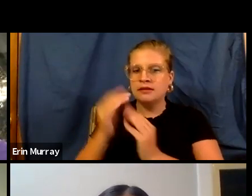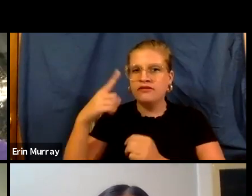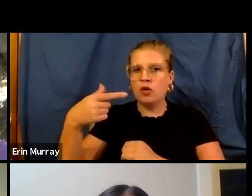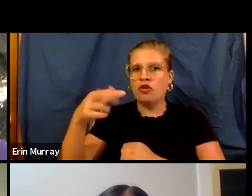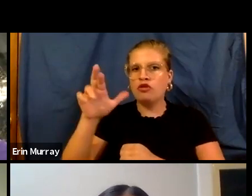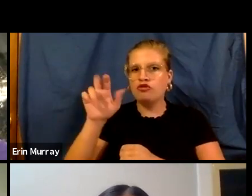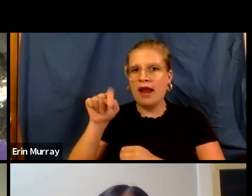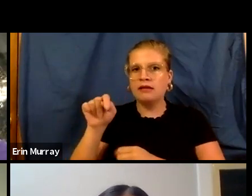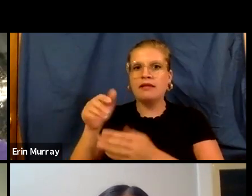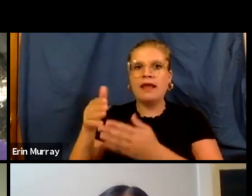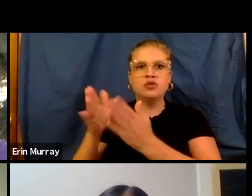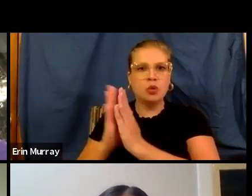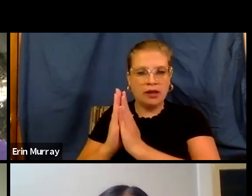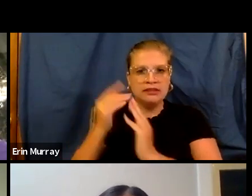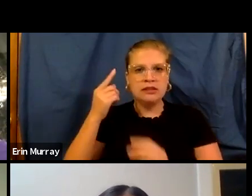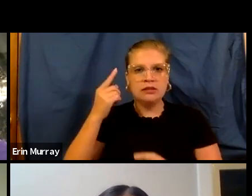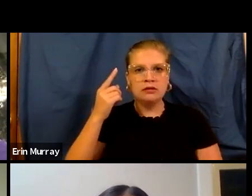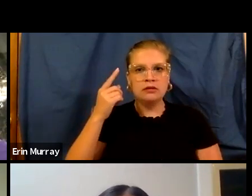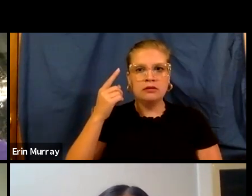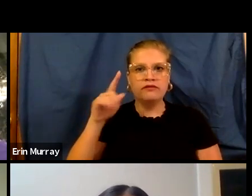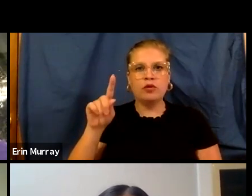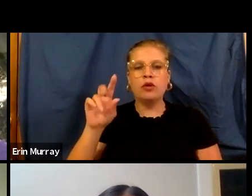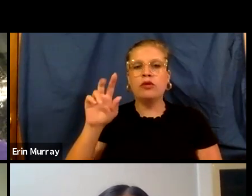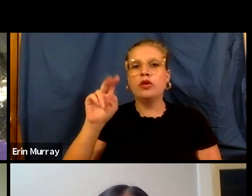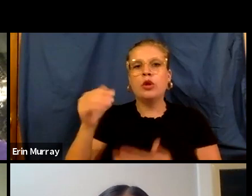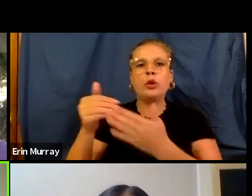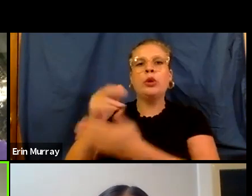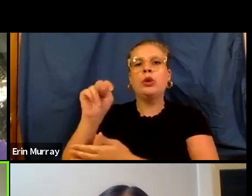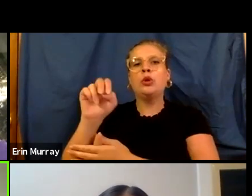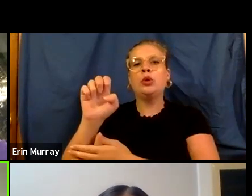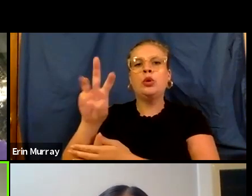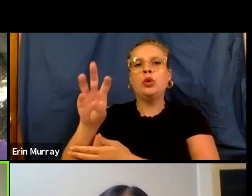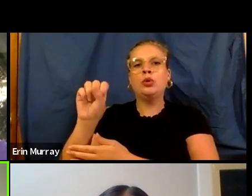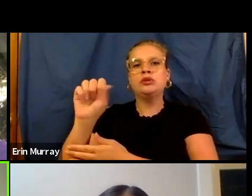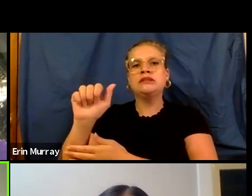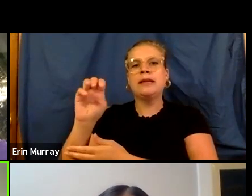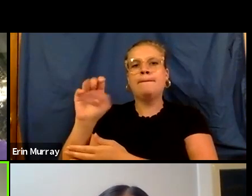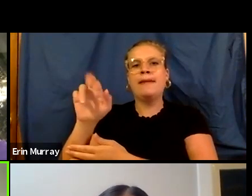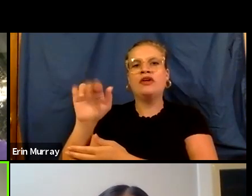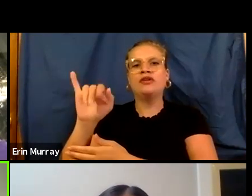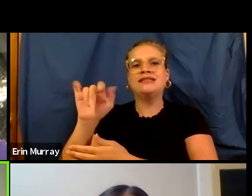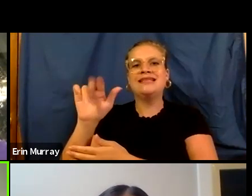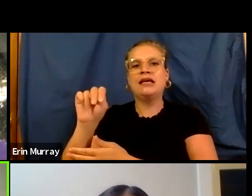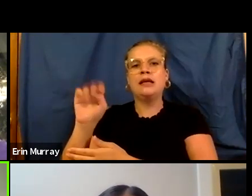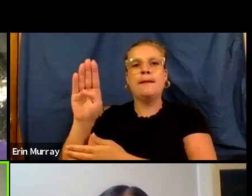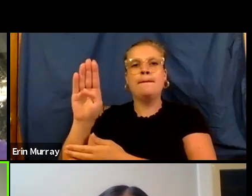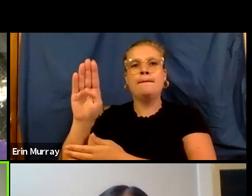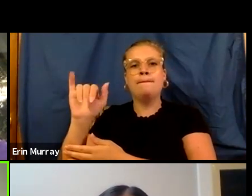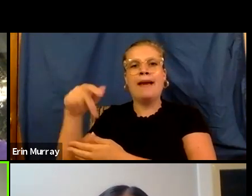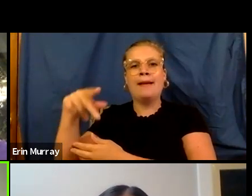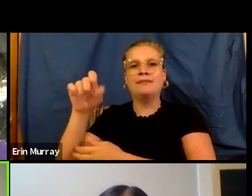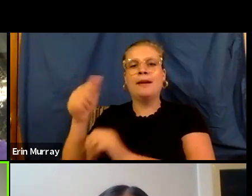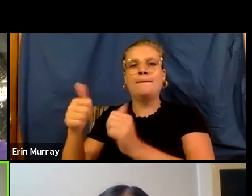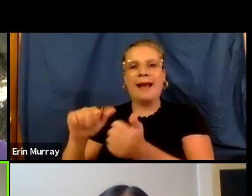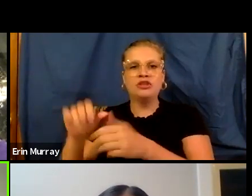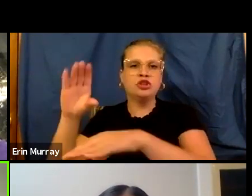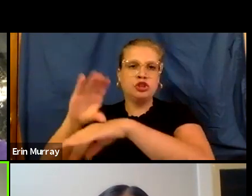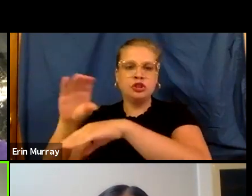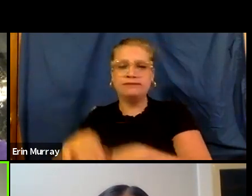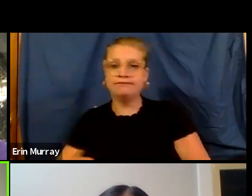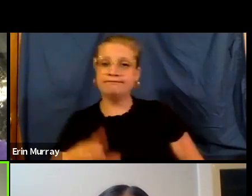that was requested by the New Samaritan Baptist Church. Okay, so in all fairness, I'll say with